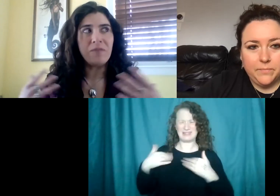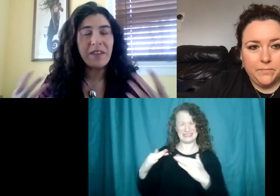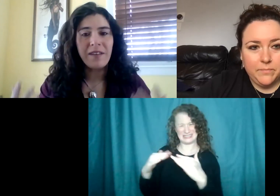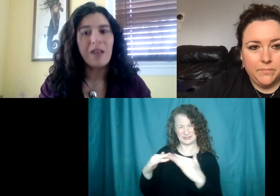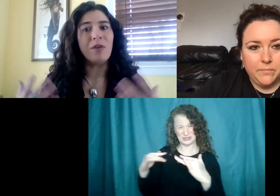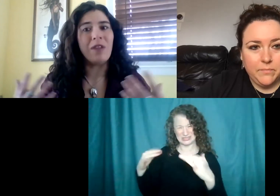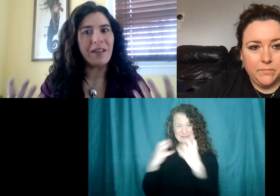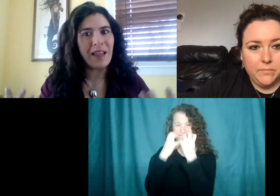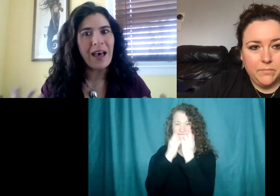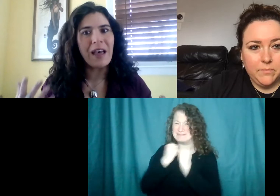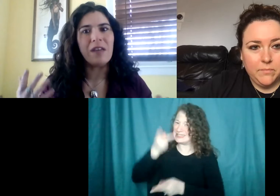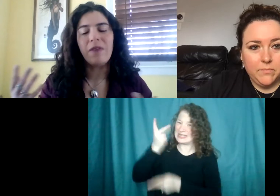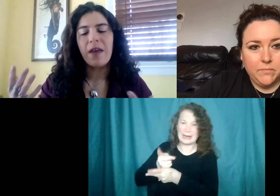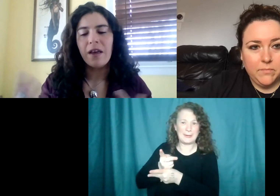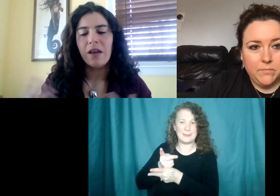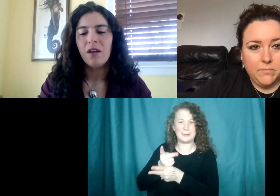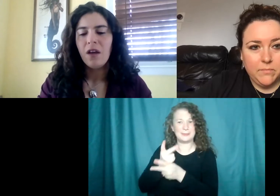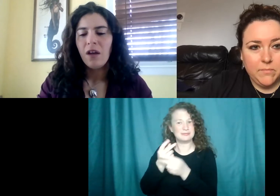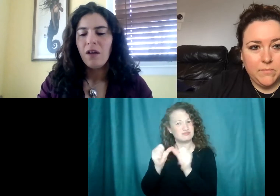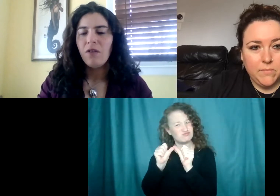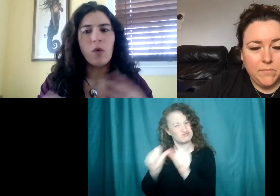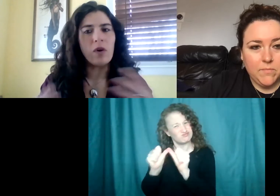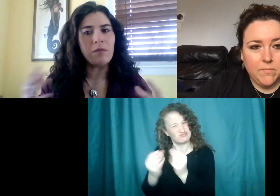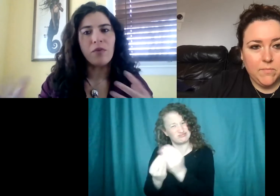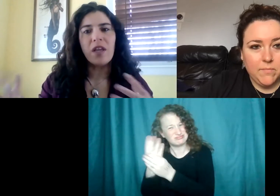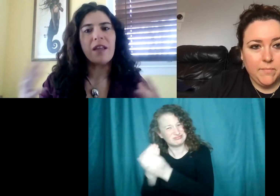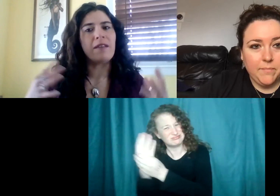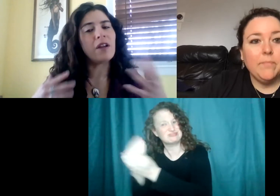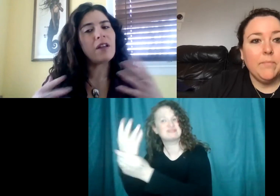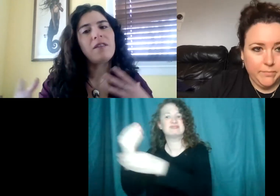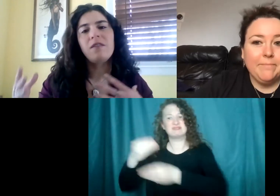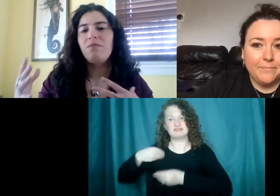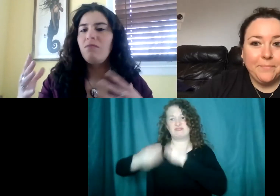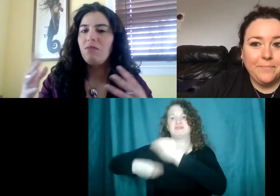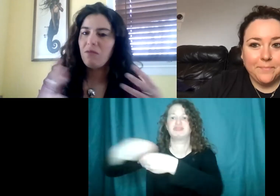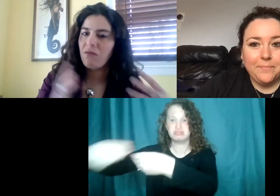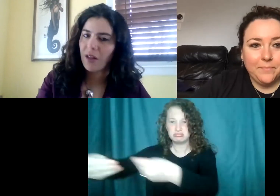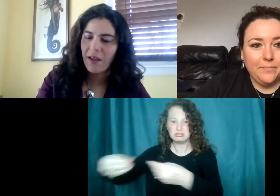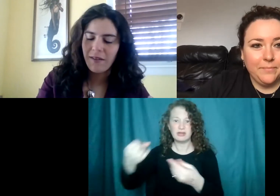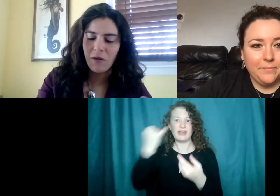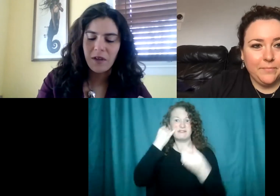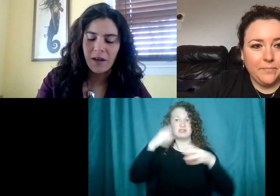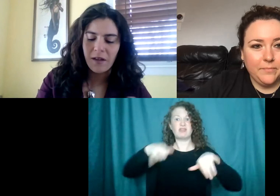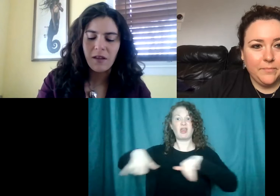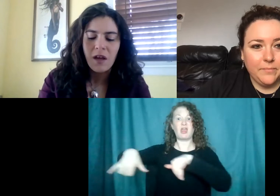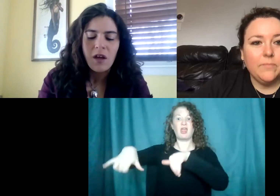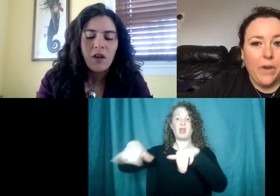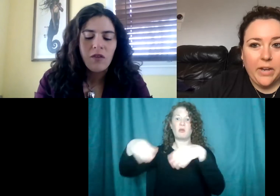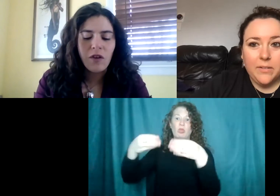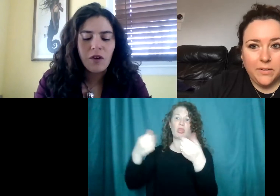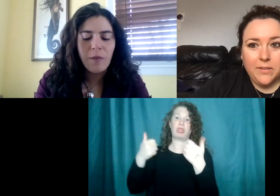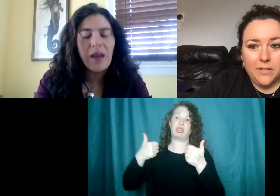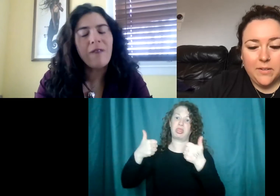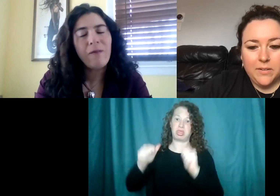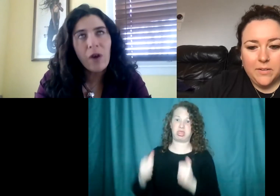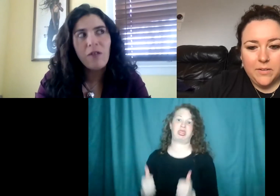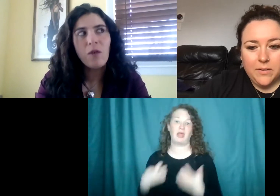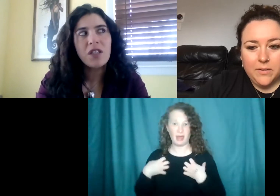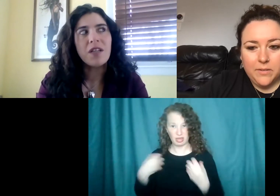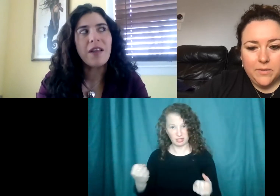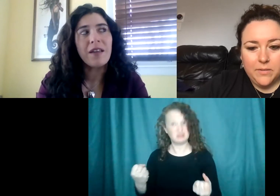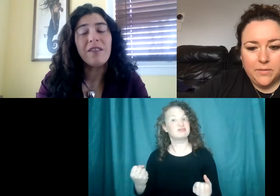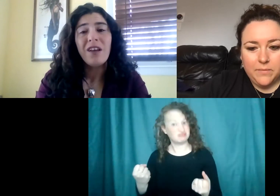it stable and alive. And the more inbreeding there is, the less healthy it is. Right. So my